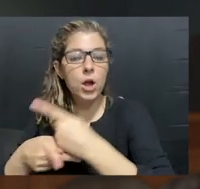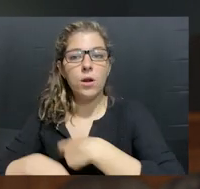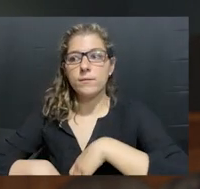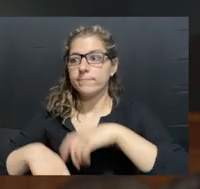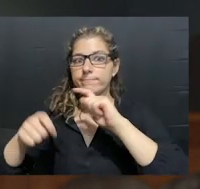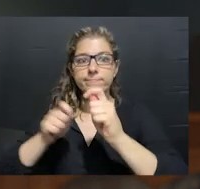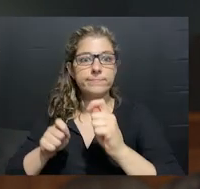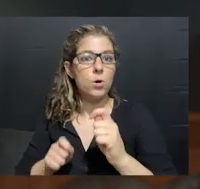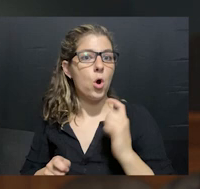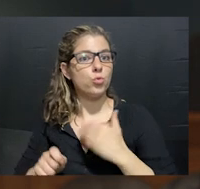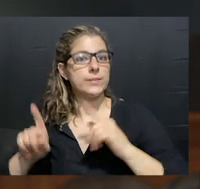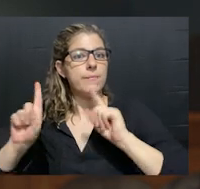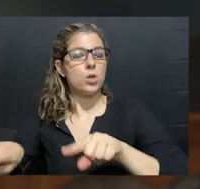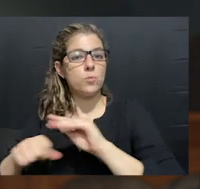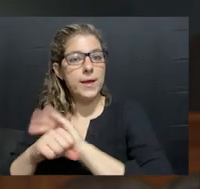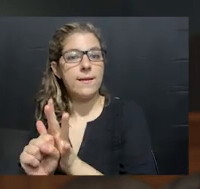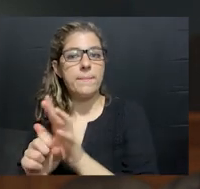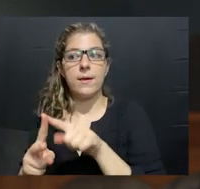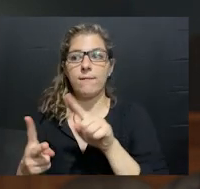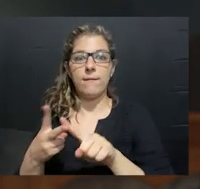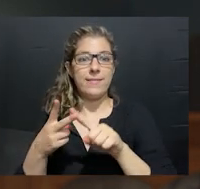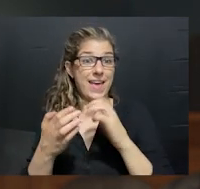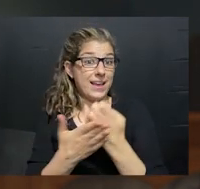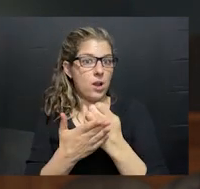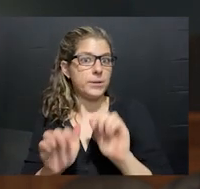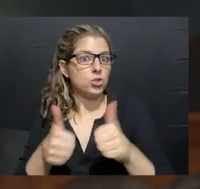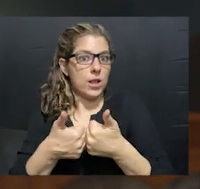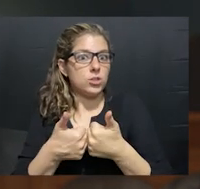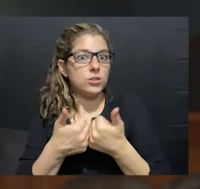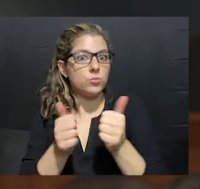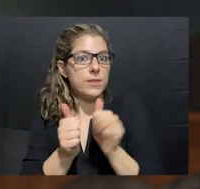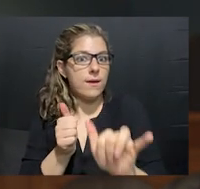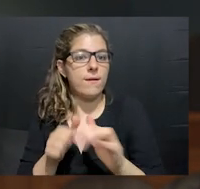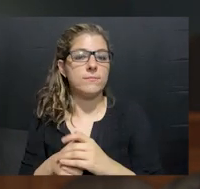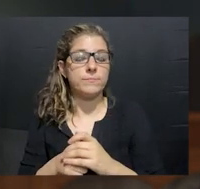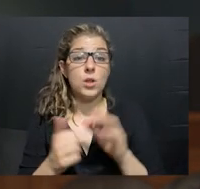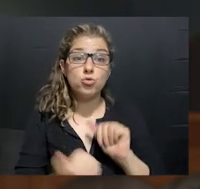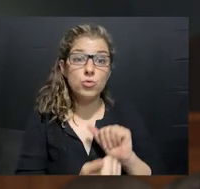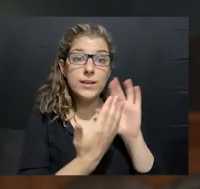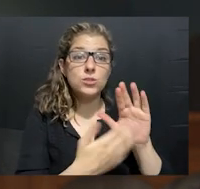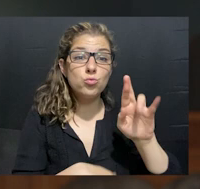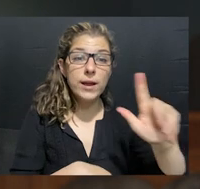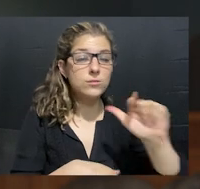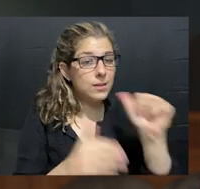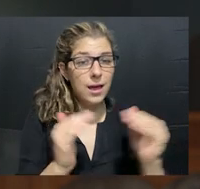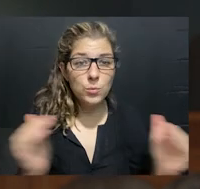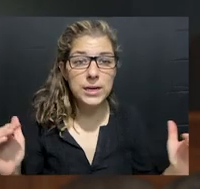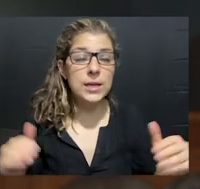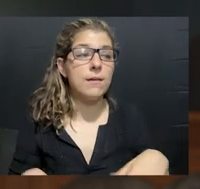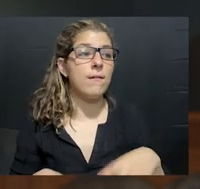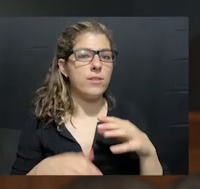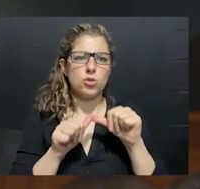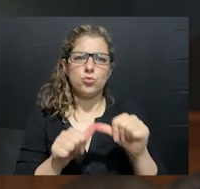nation's response to the pandemic and the resulting economic challenges, of addressing the scourge of racial inequity and